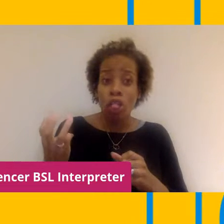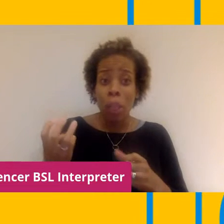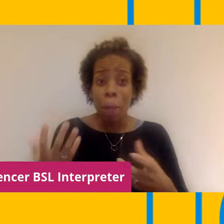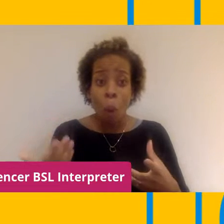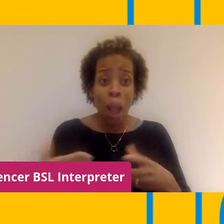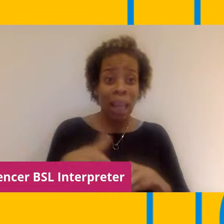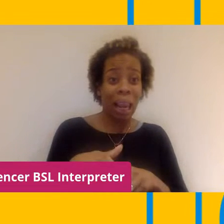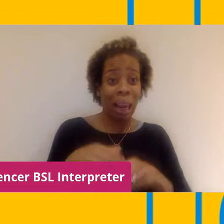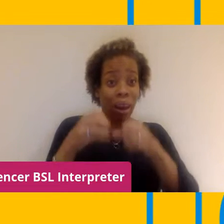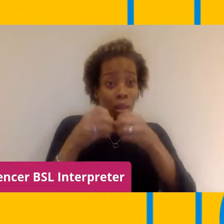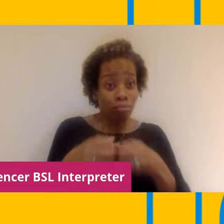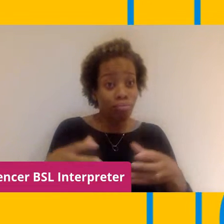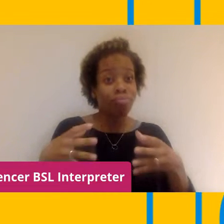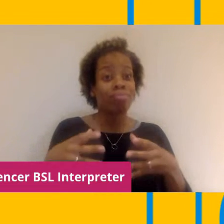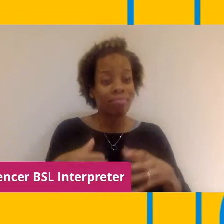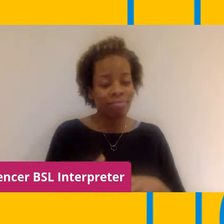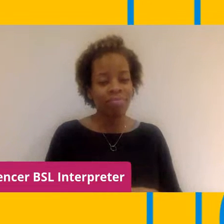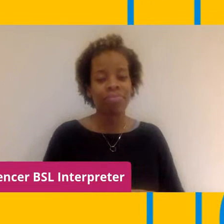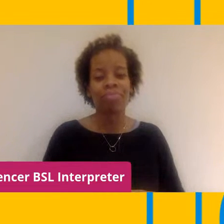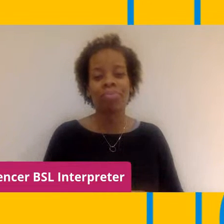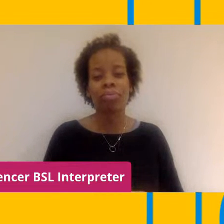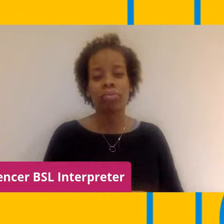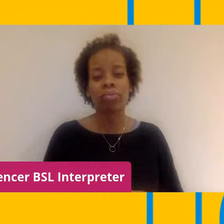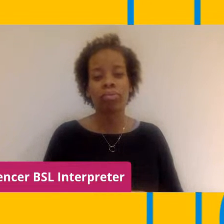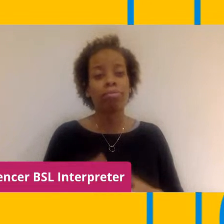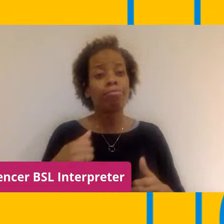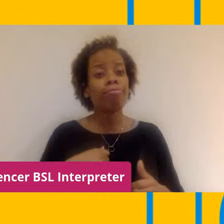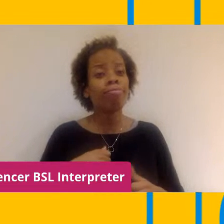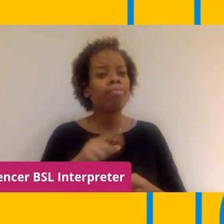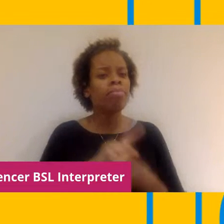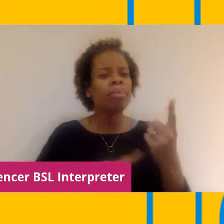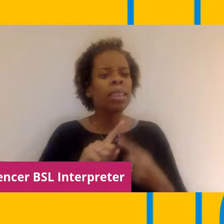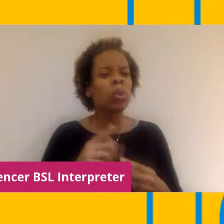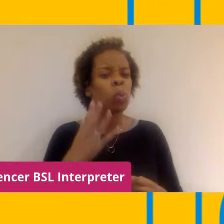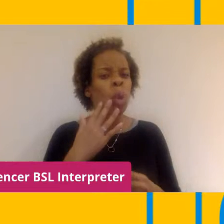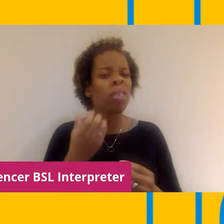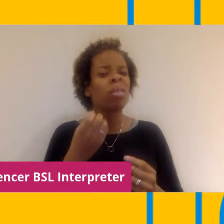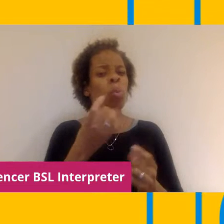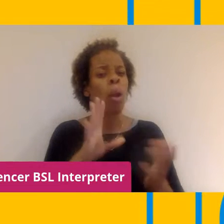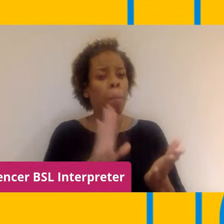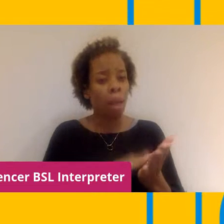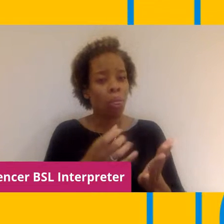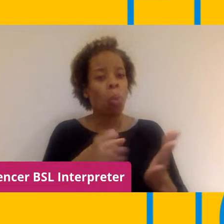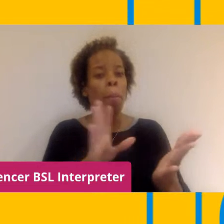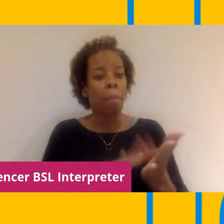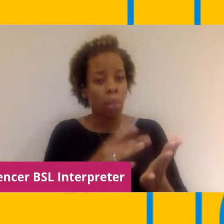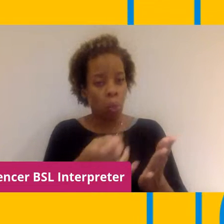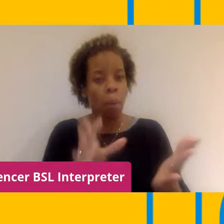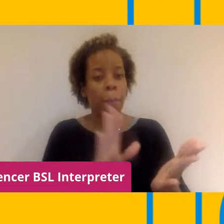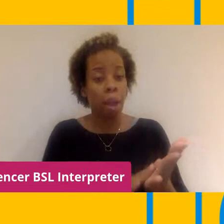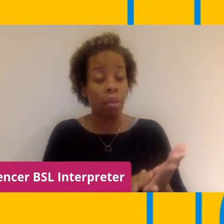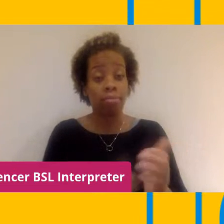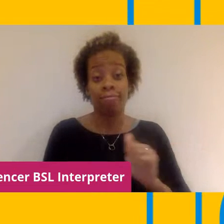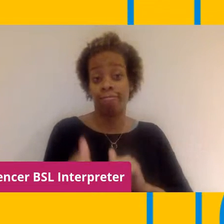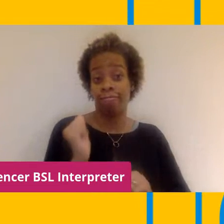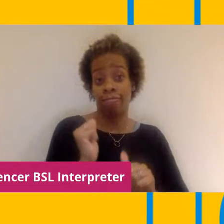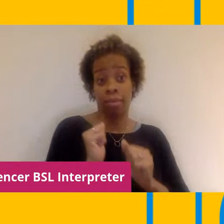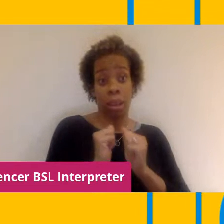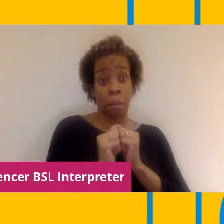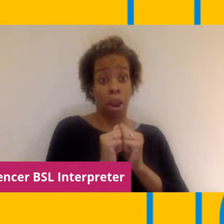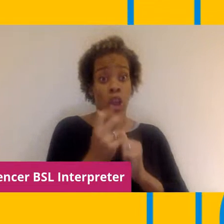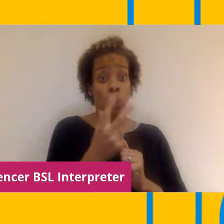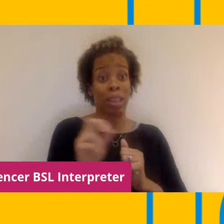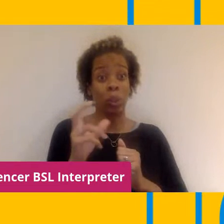area. So we have meetings more or less monthly, and obviously from March 2020 we moved them